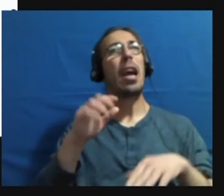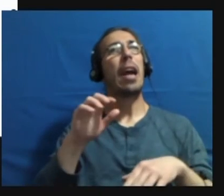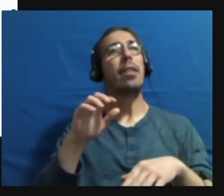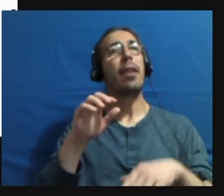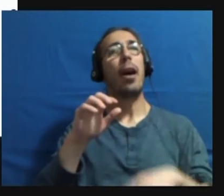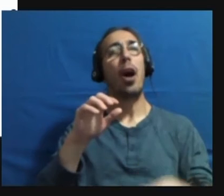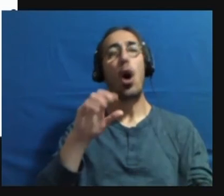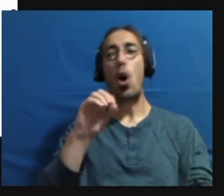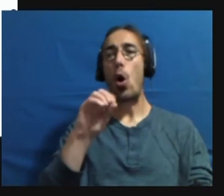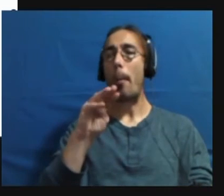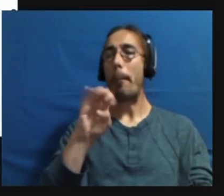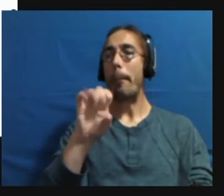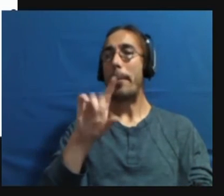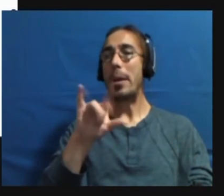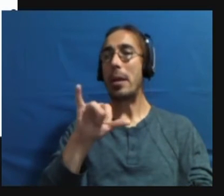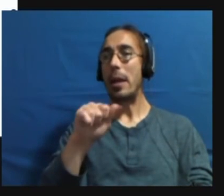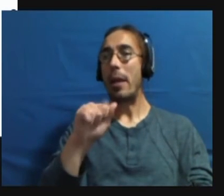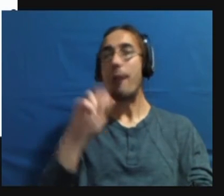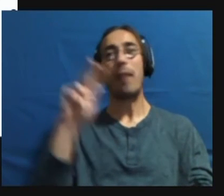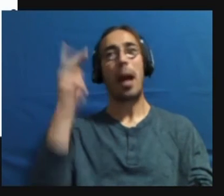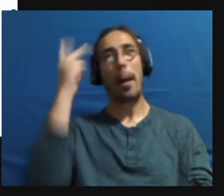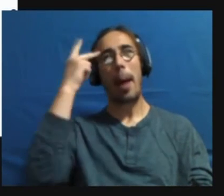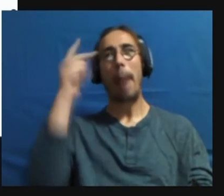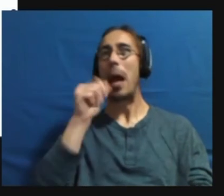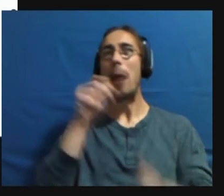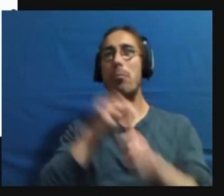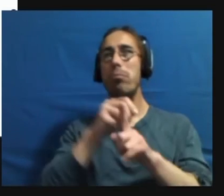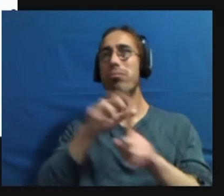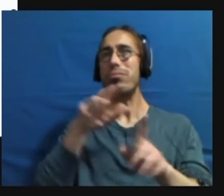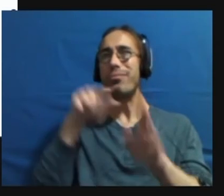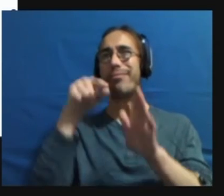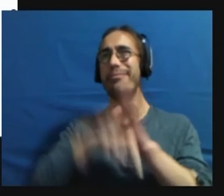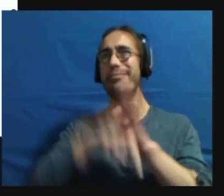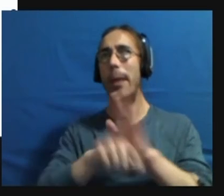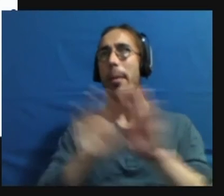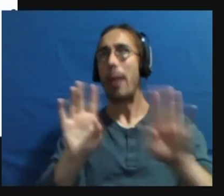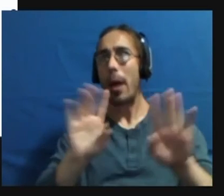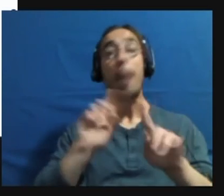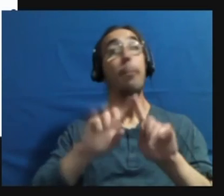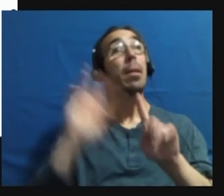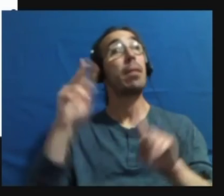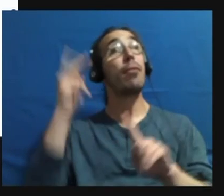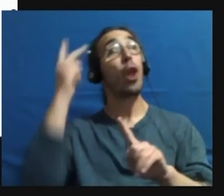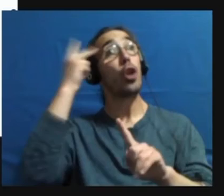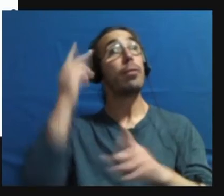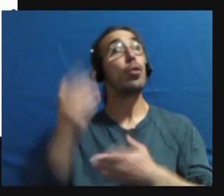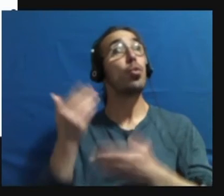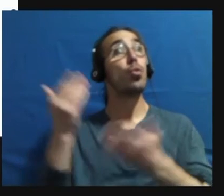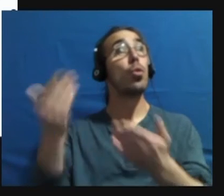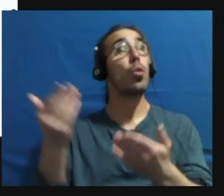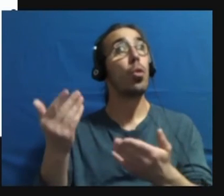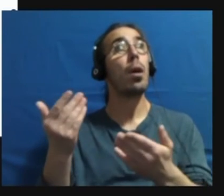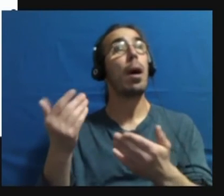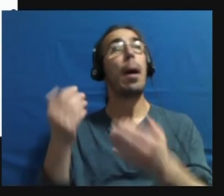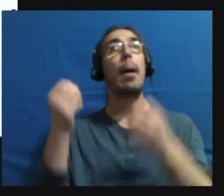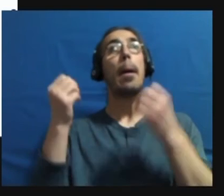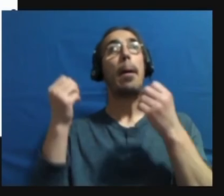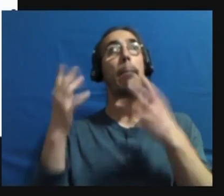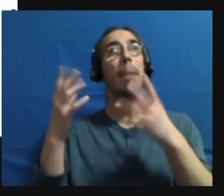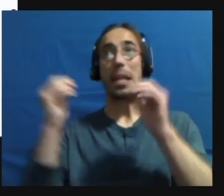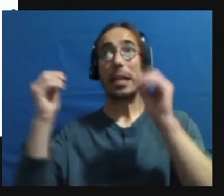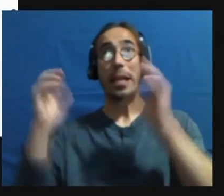not going to get super into this philosophy, but in this philosophy, there are multiple teachers